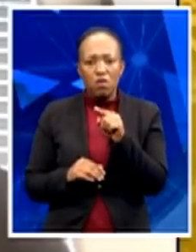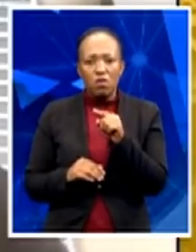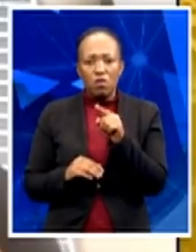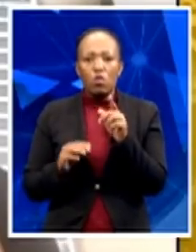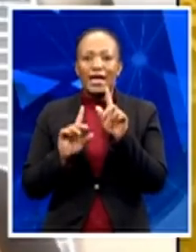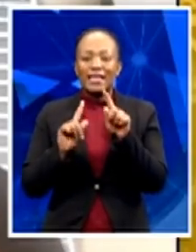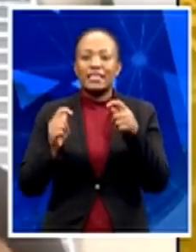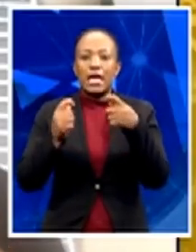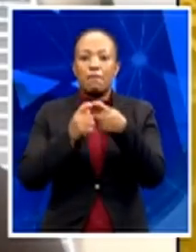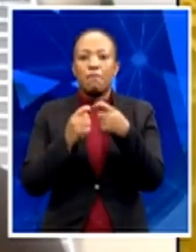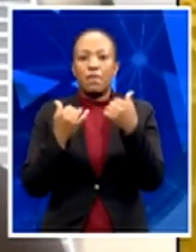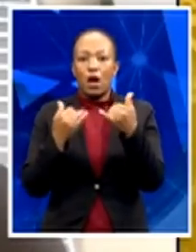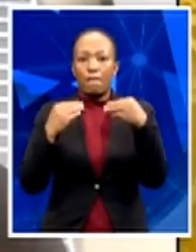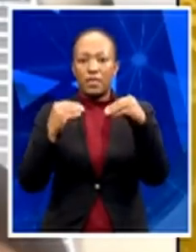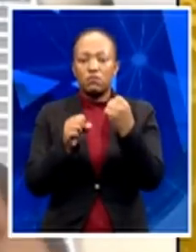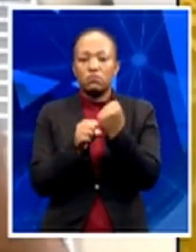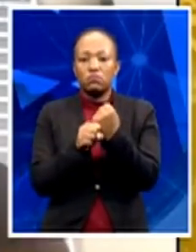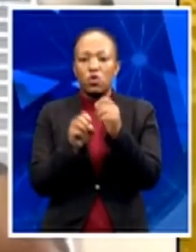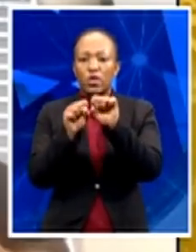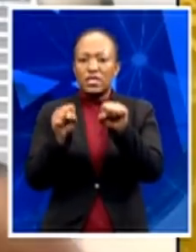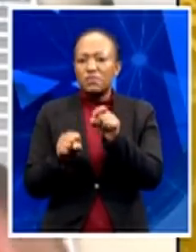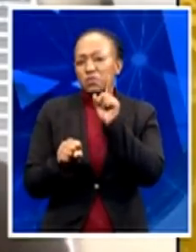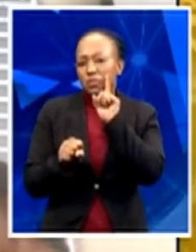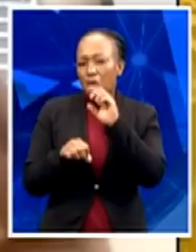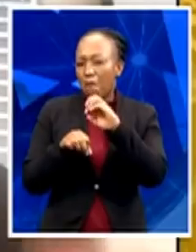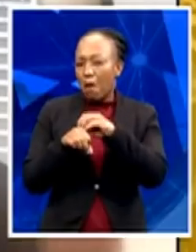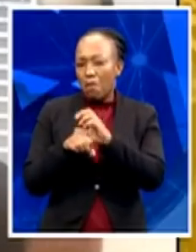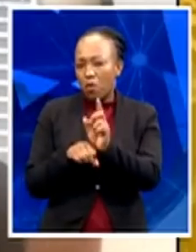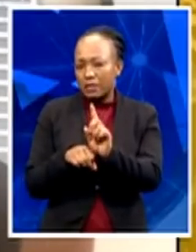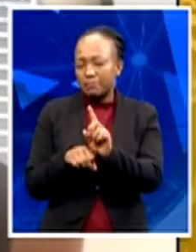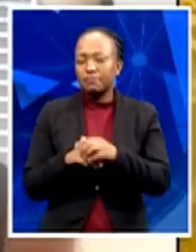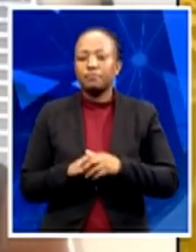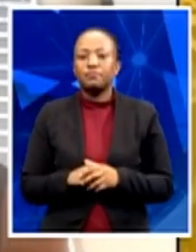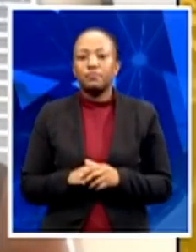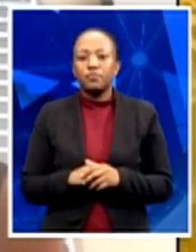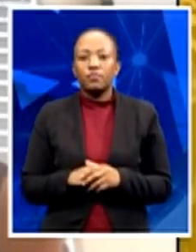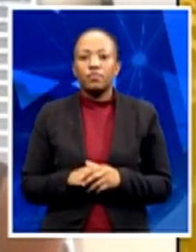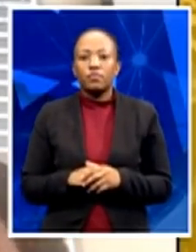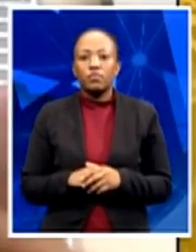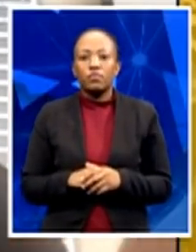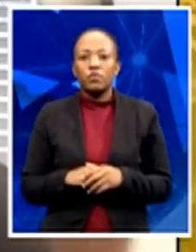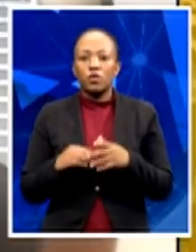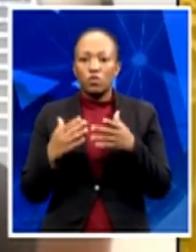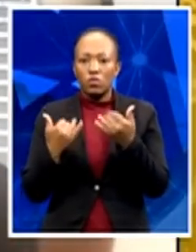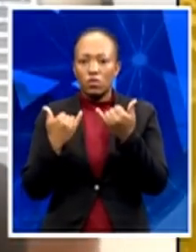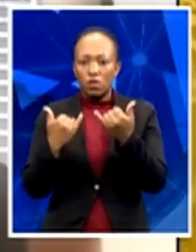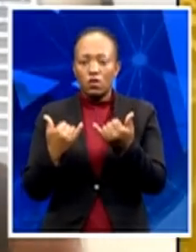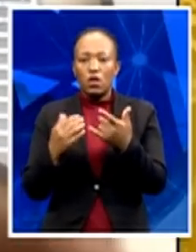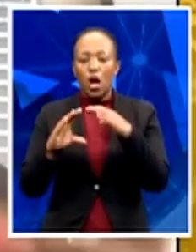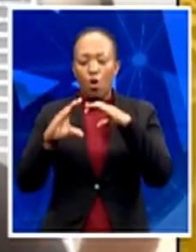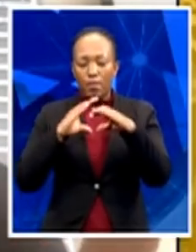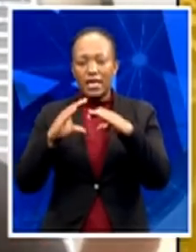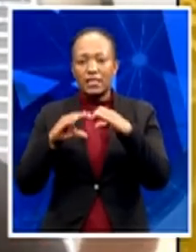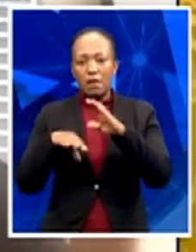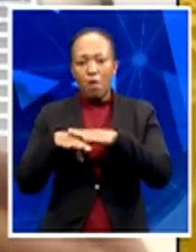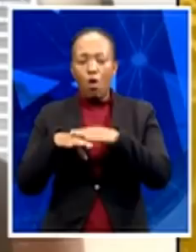issue. Now, part of what is happening, and this is what we have to intensify in our communication methods, and we are looking at various areas